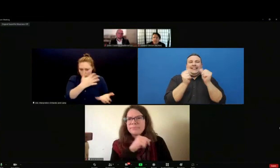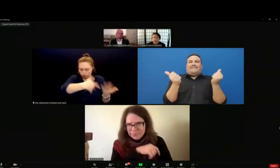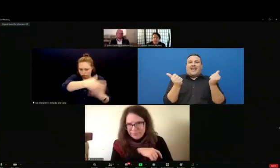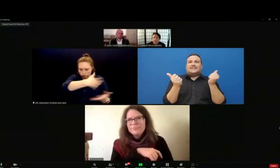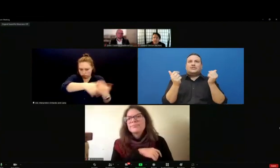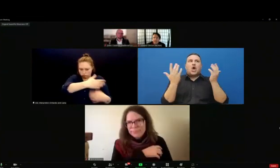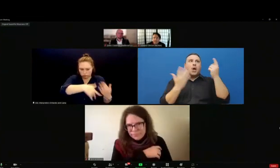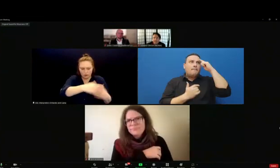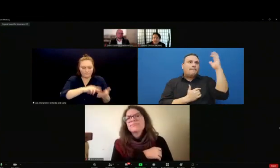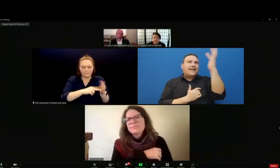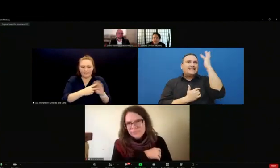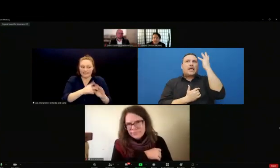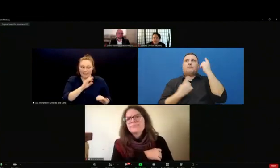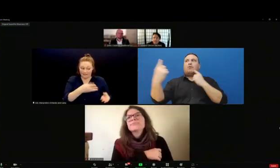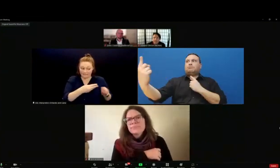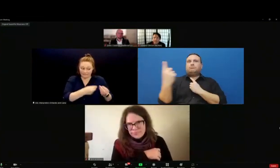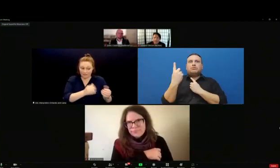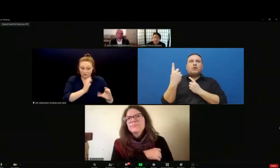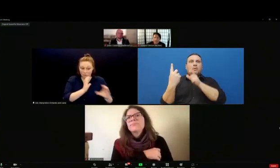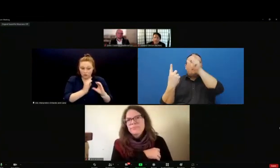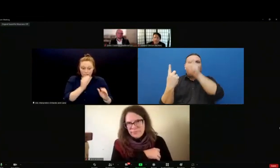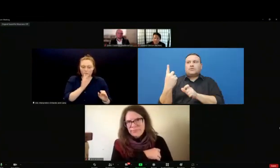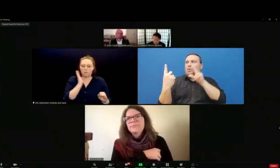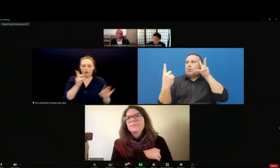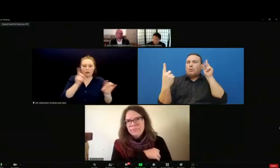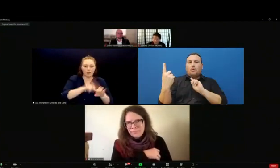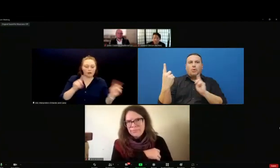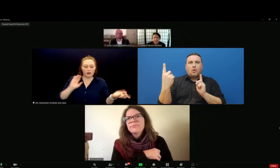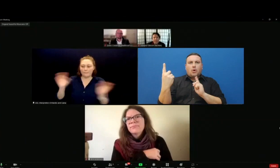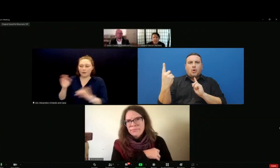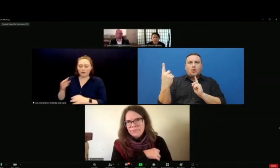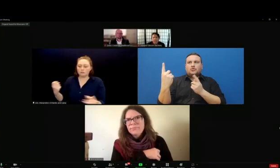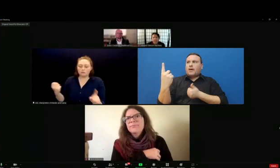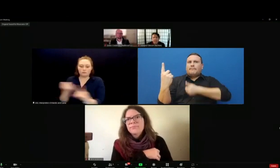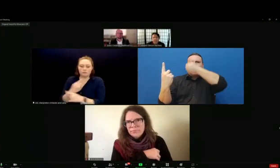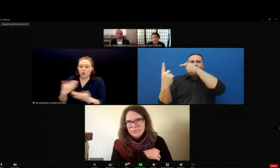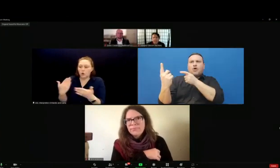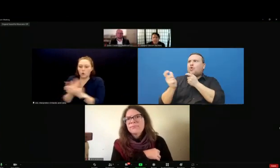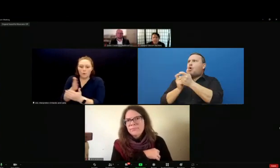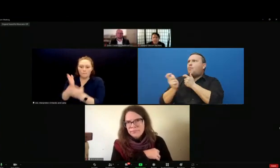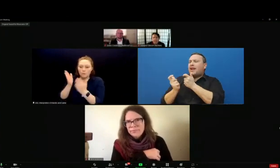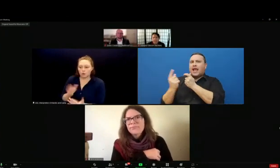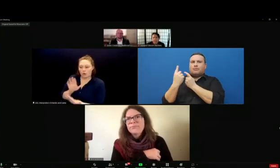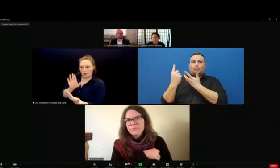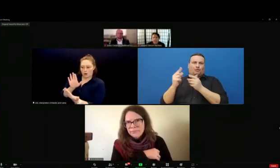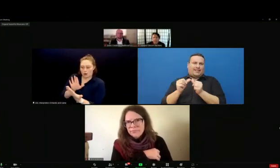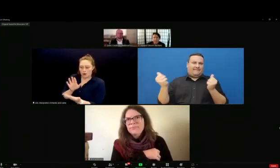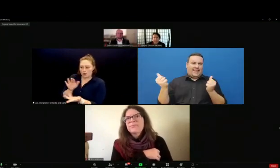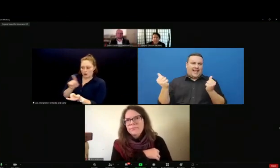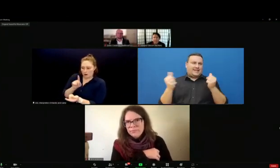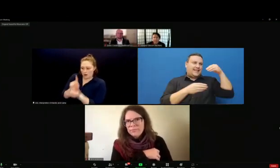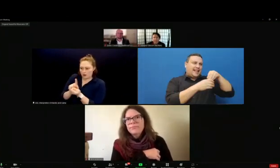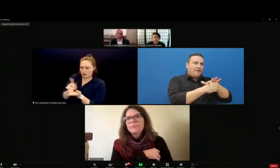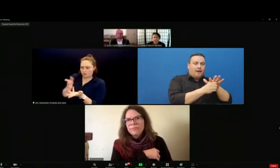will differ from when I'm meeting a totally new person, communicating with this person for the very first time, who